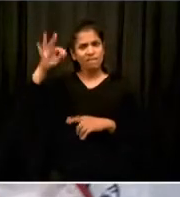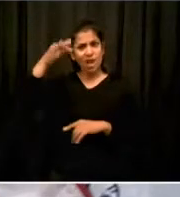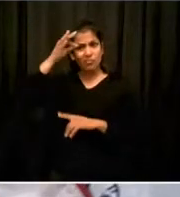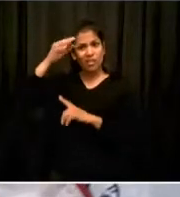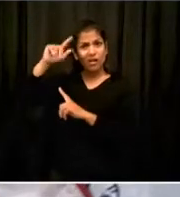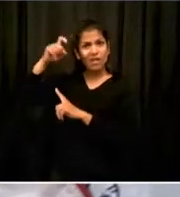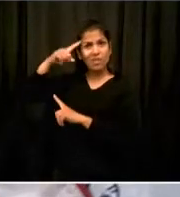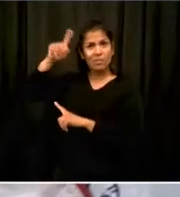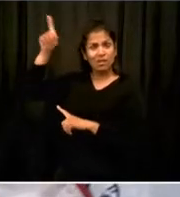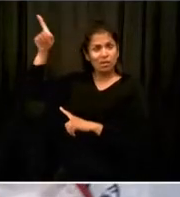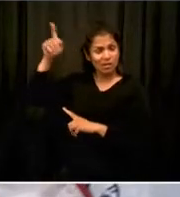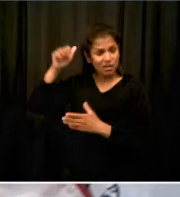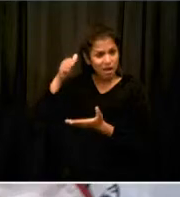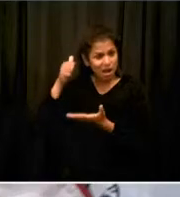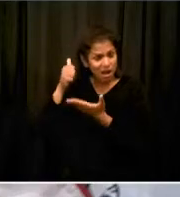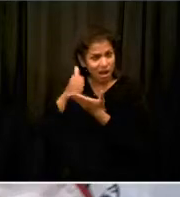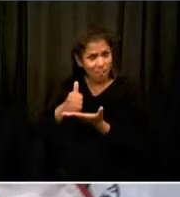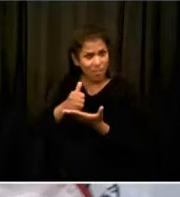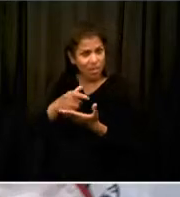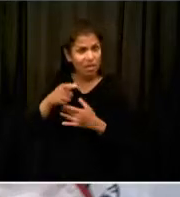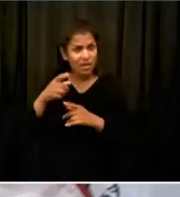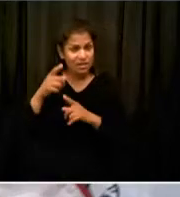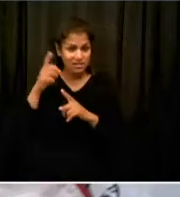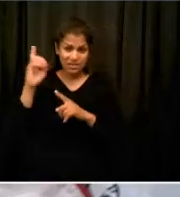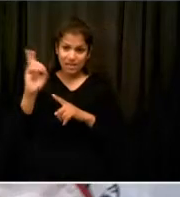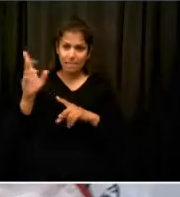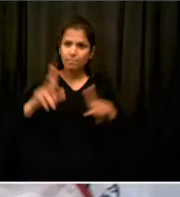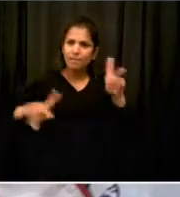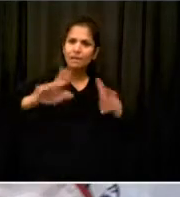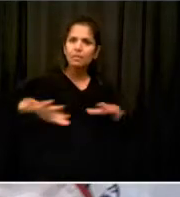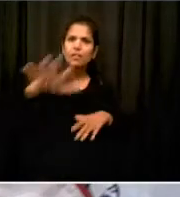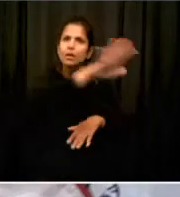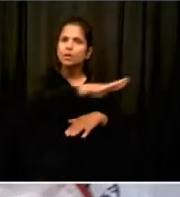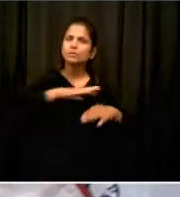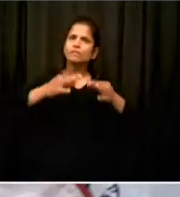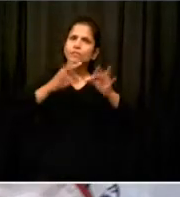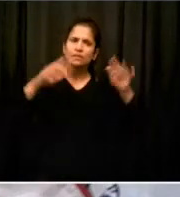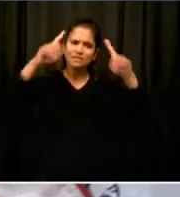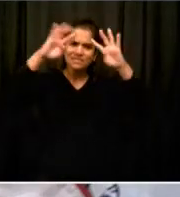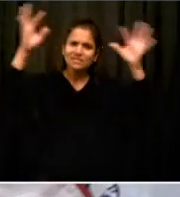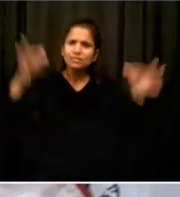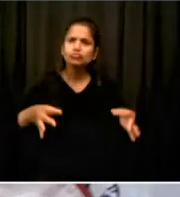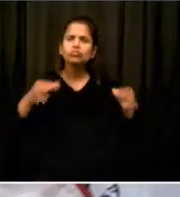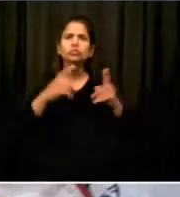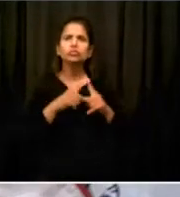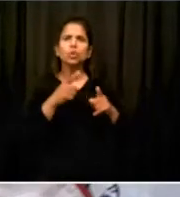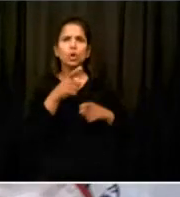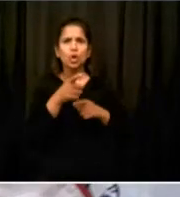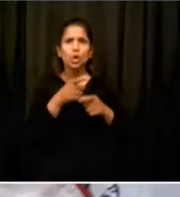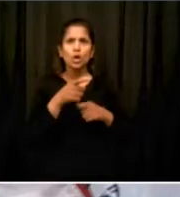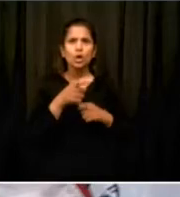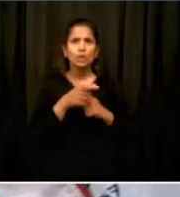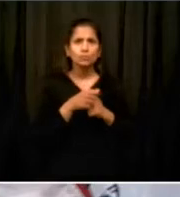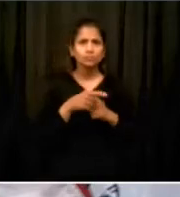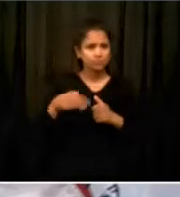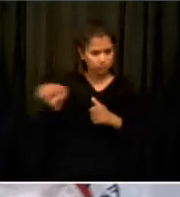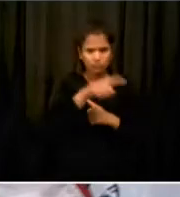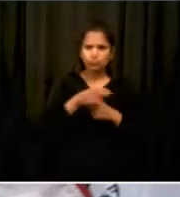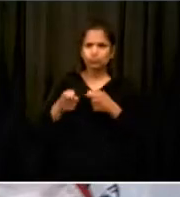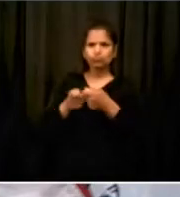to deny the right to vote, particularly aimed at people of color and young people.